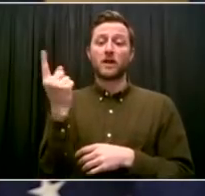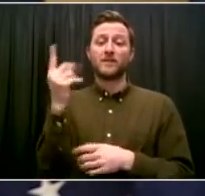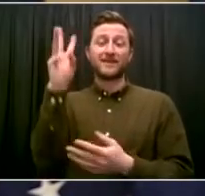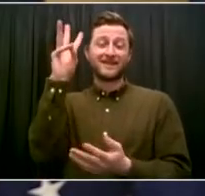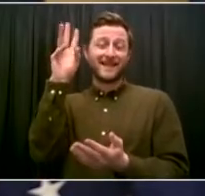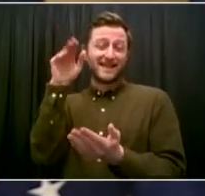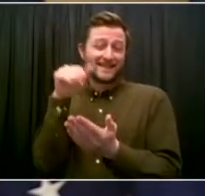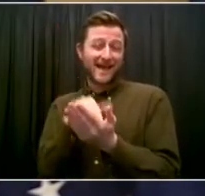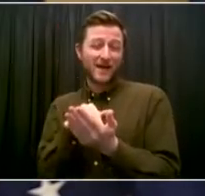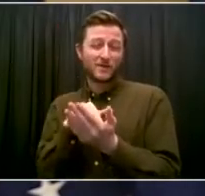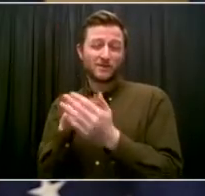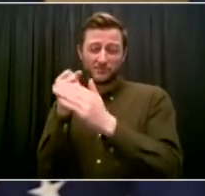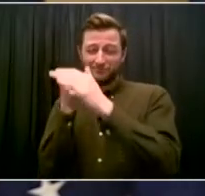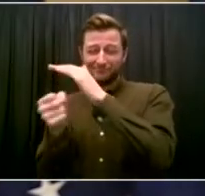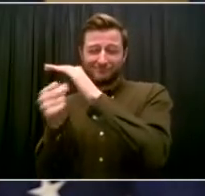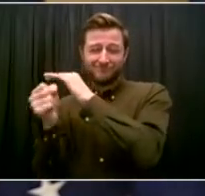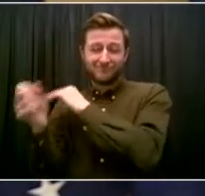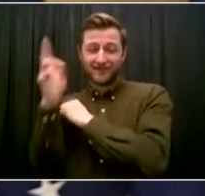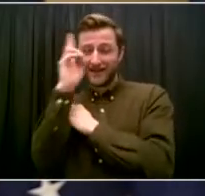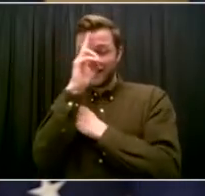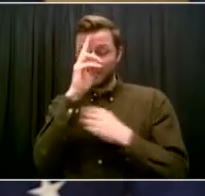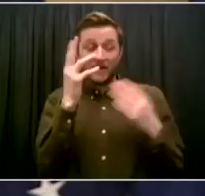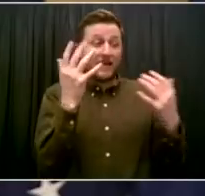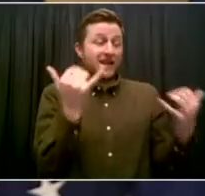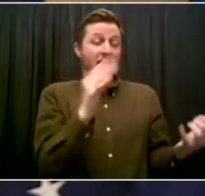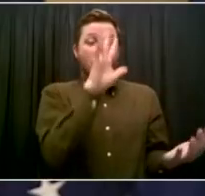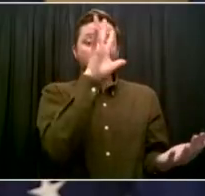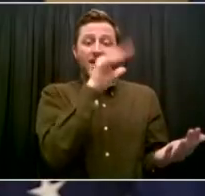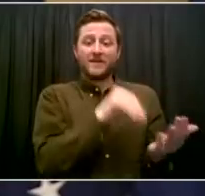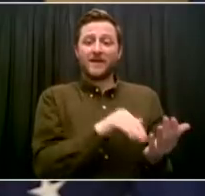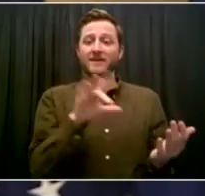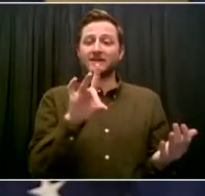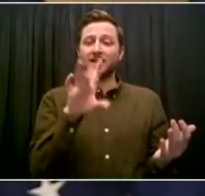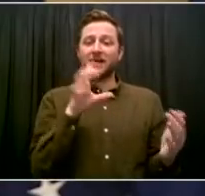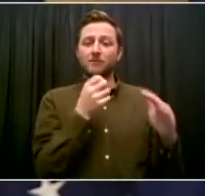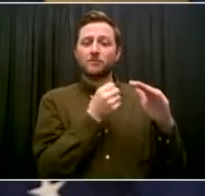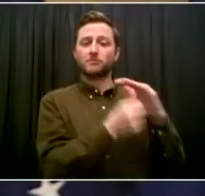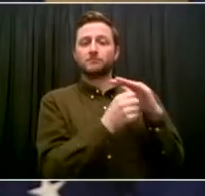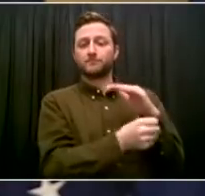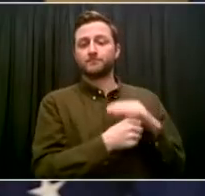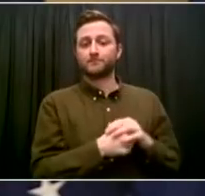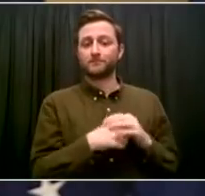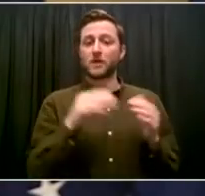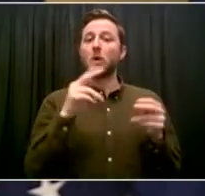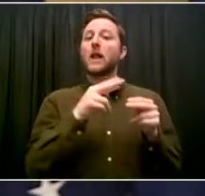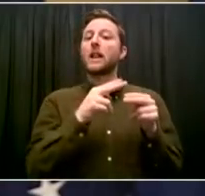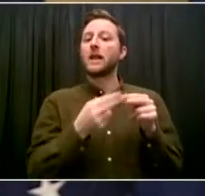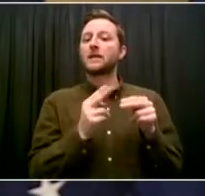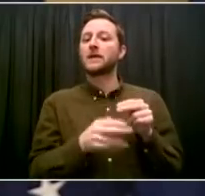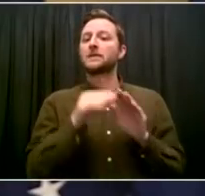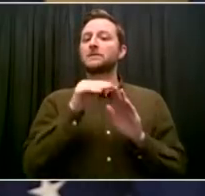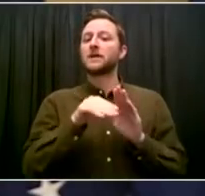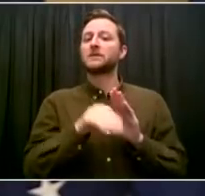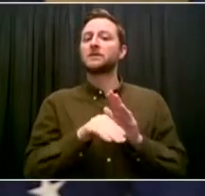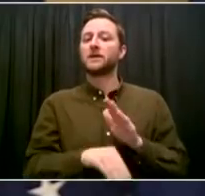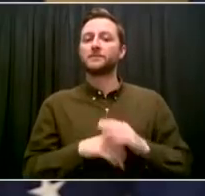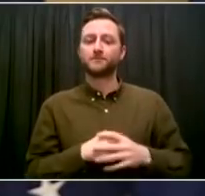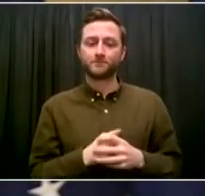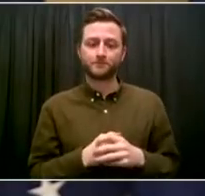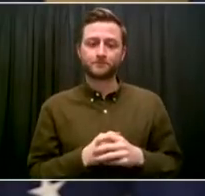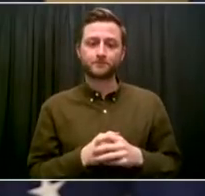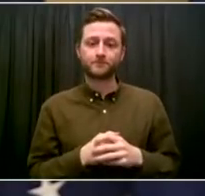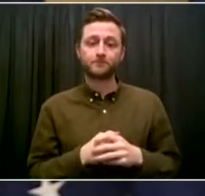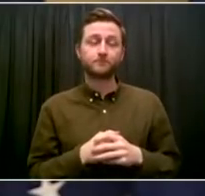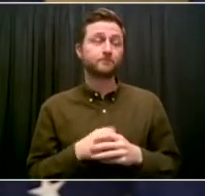about 5,800 as of Sunday, according to state data. Now, let me be clear. These numbers are still